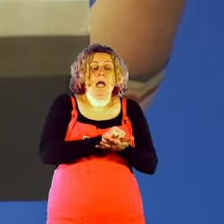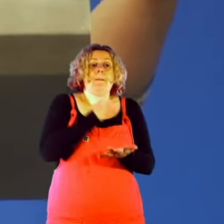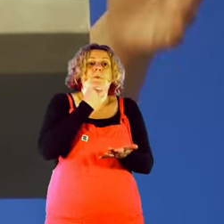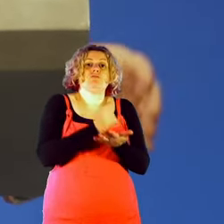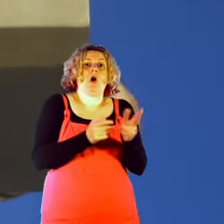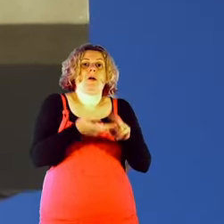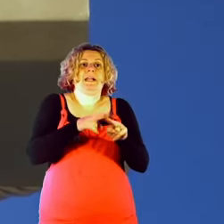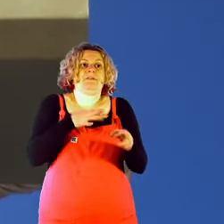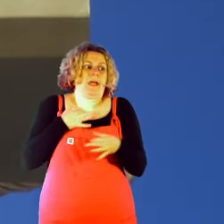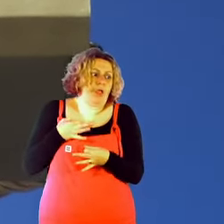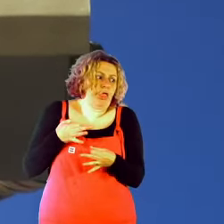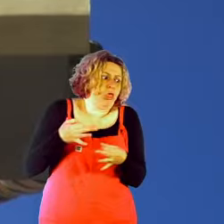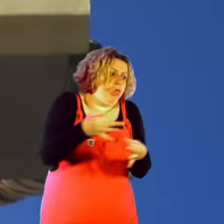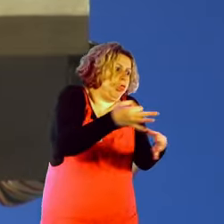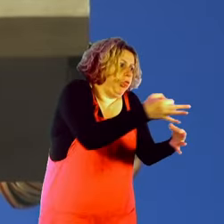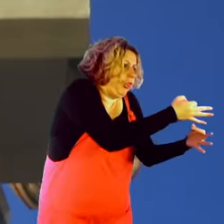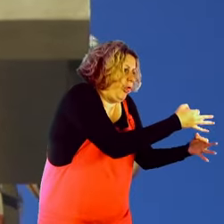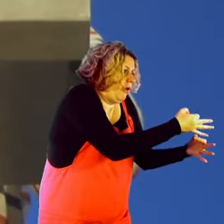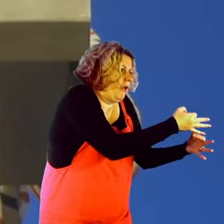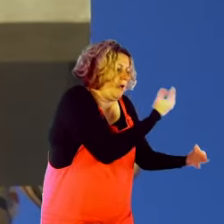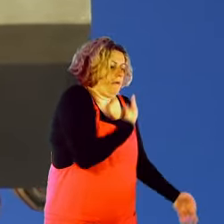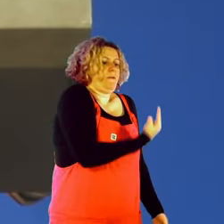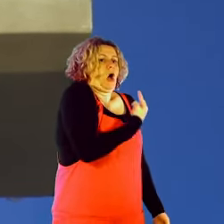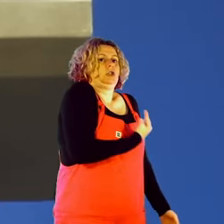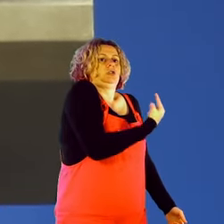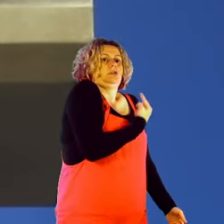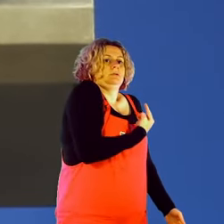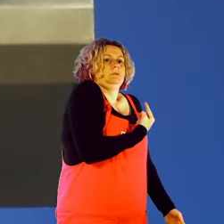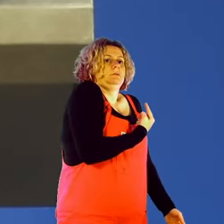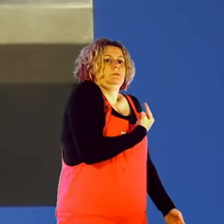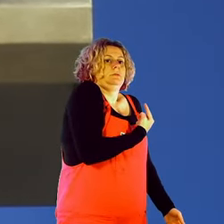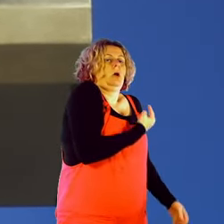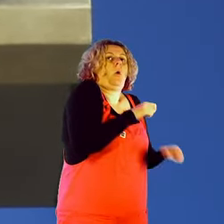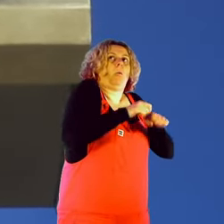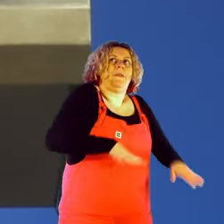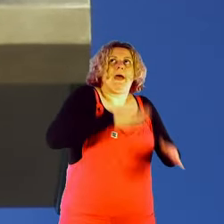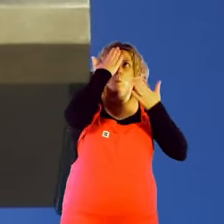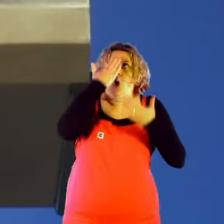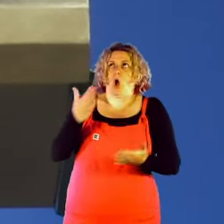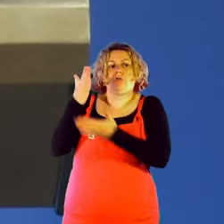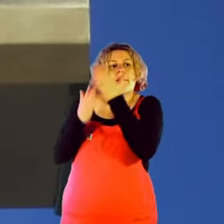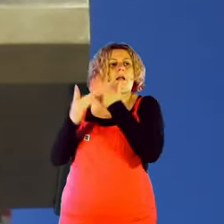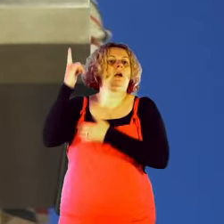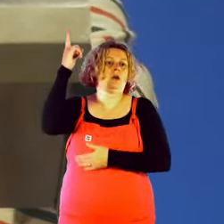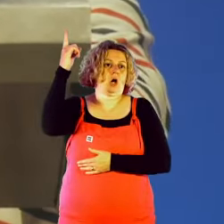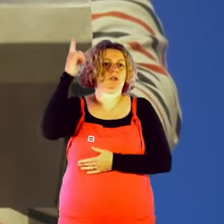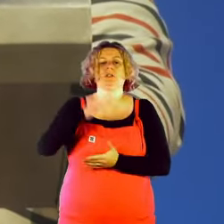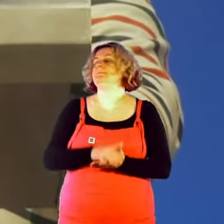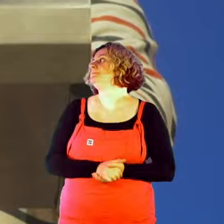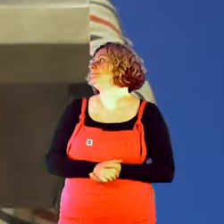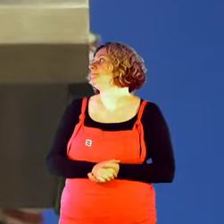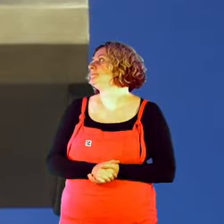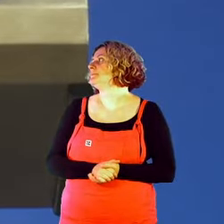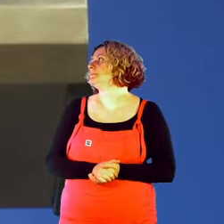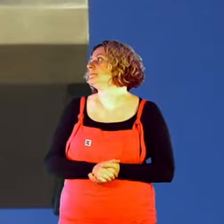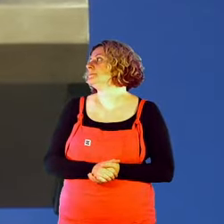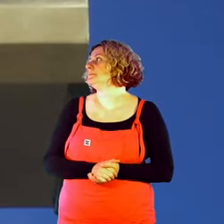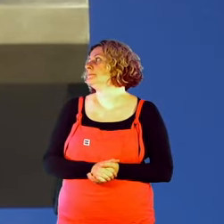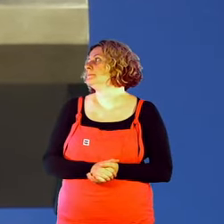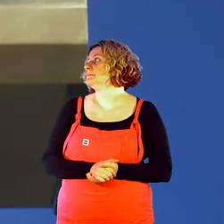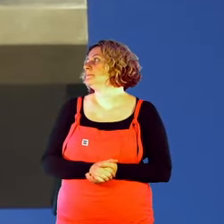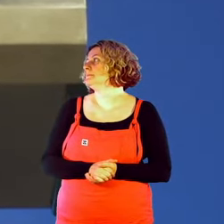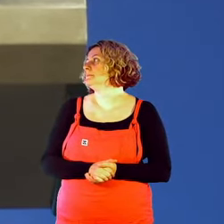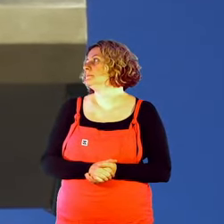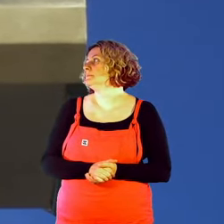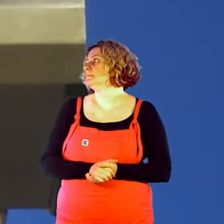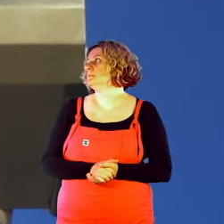Second, I think we respond the wrong way to different kinds of situations. So when I'm late, I mean, okay,